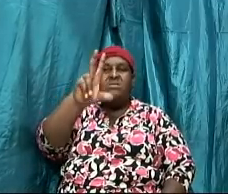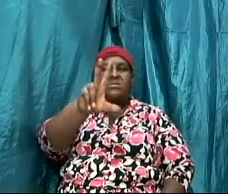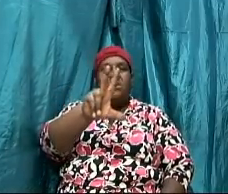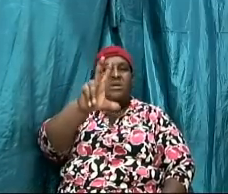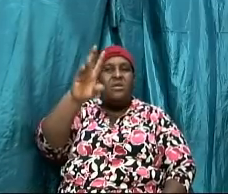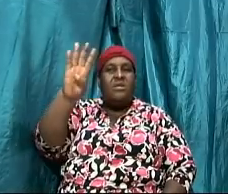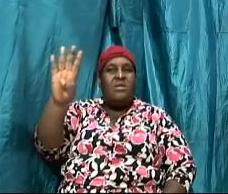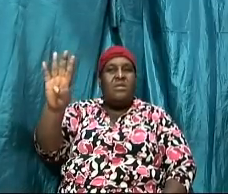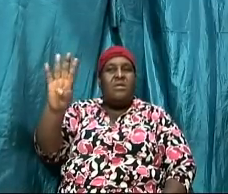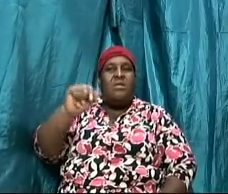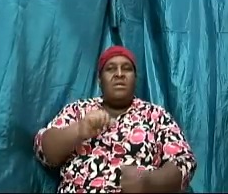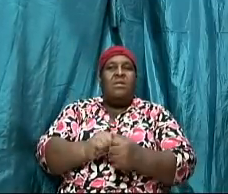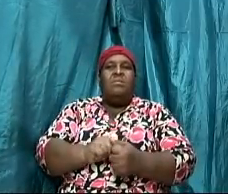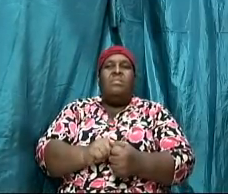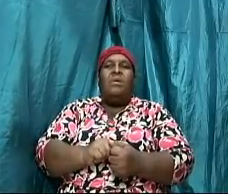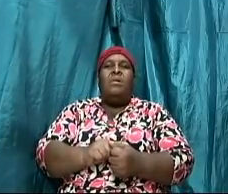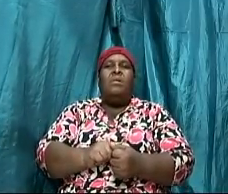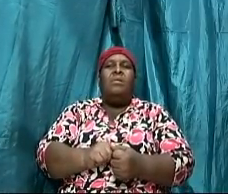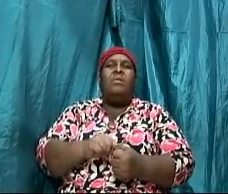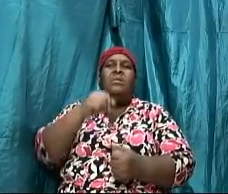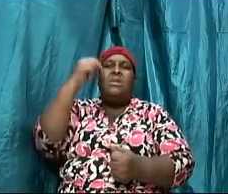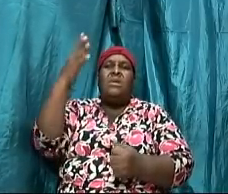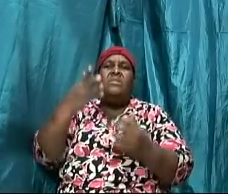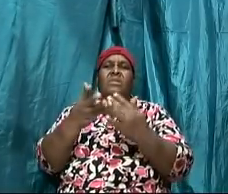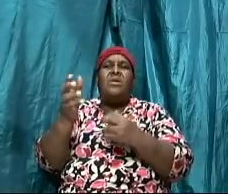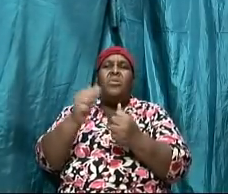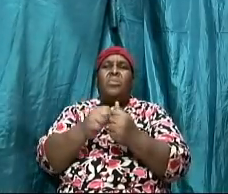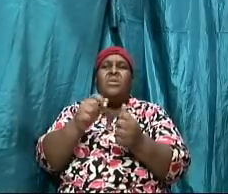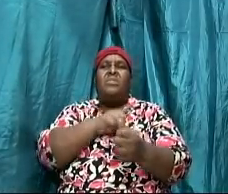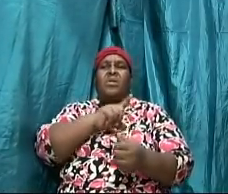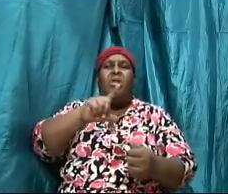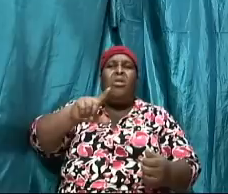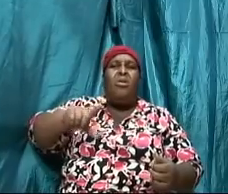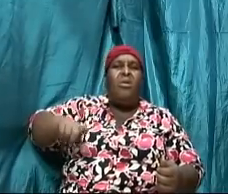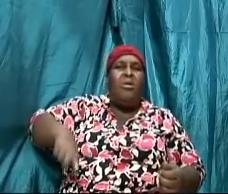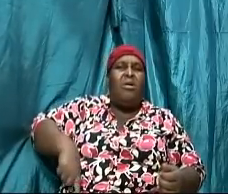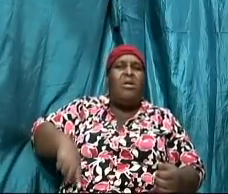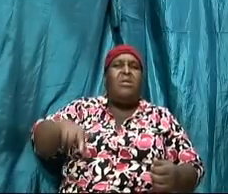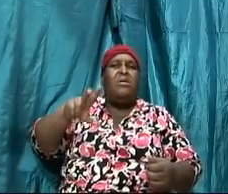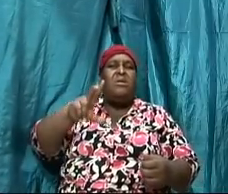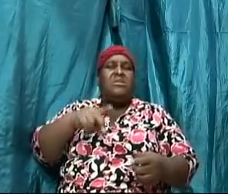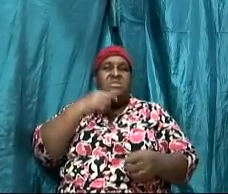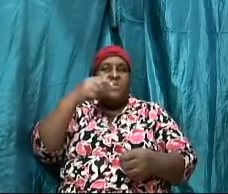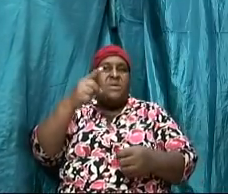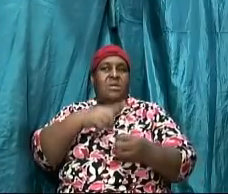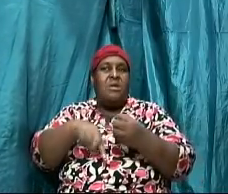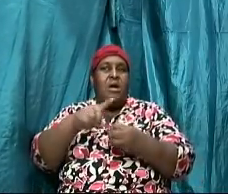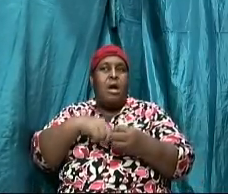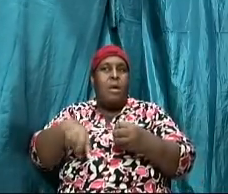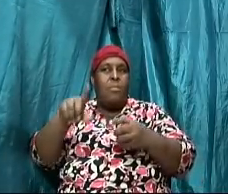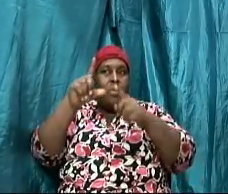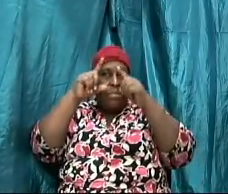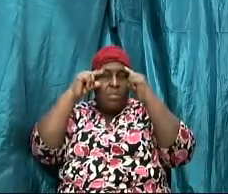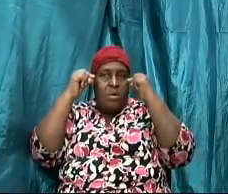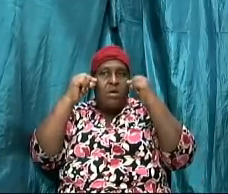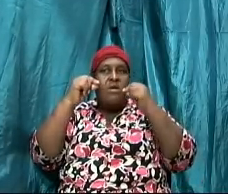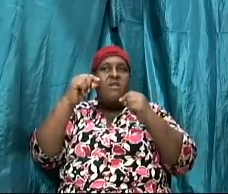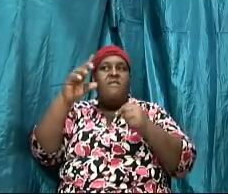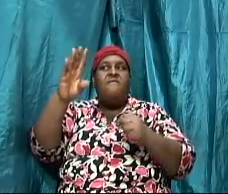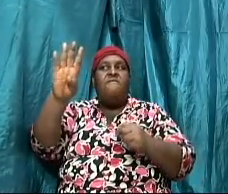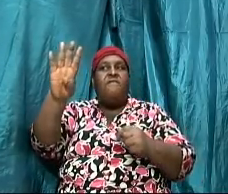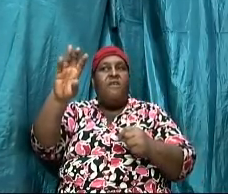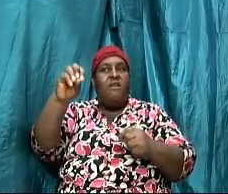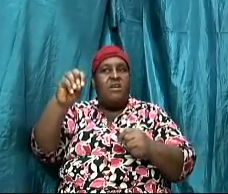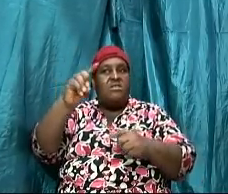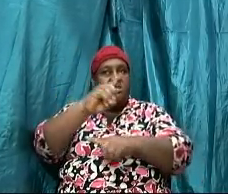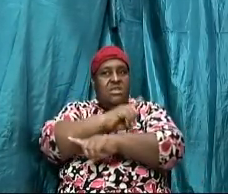28. It says, "And he was there with the Lord," talking about Moses, 40 days and 40 nights. He did